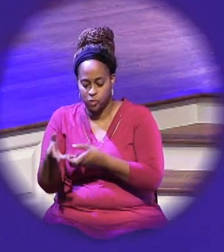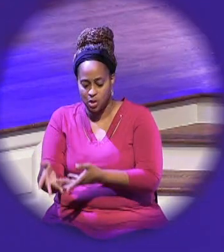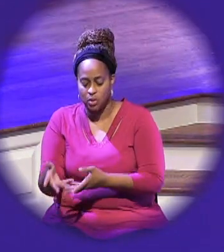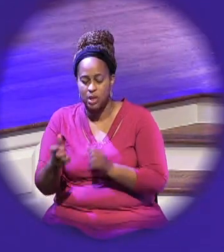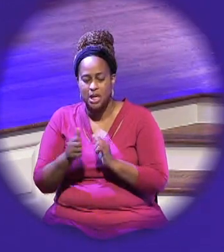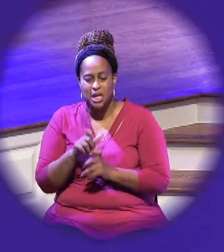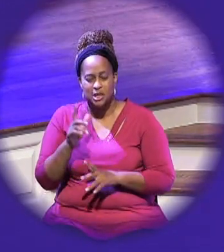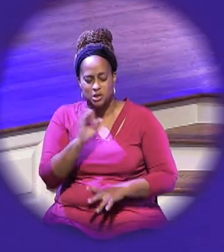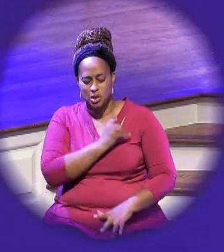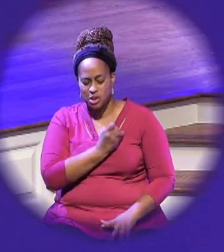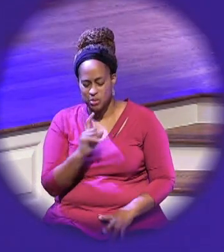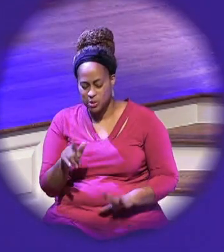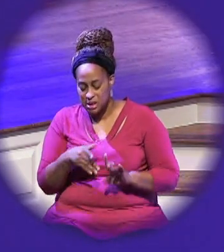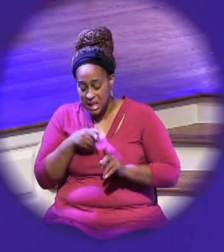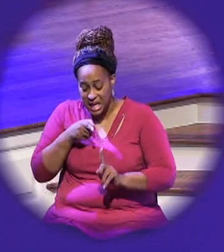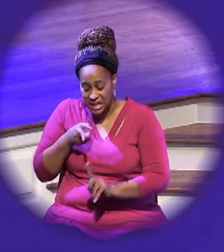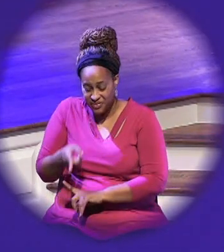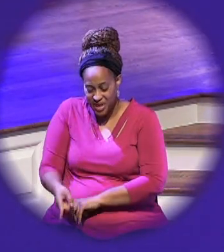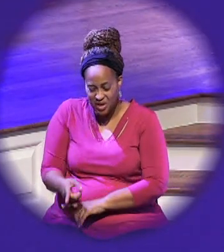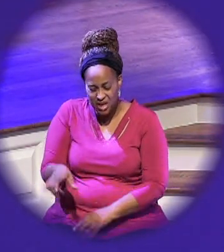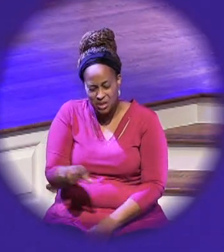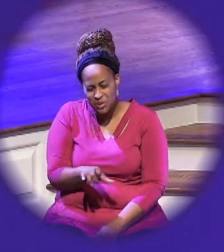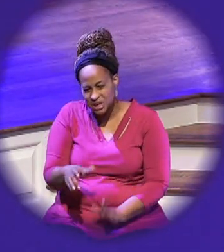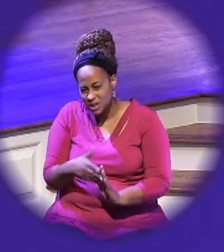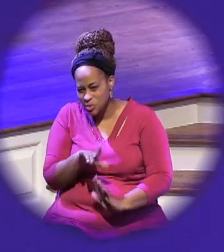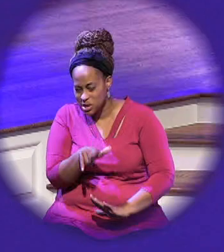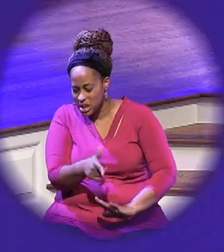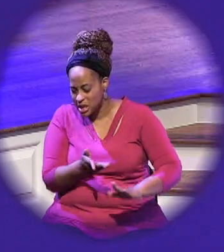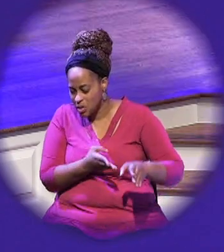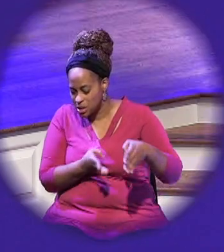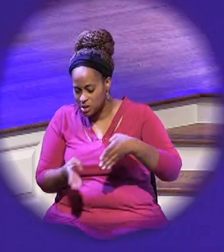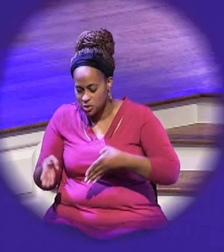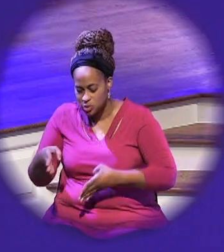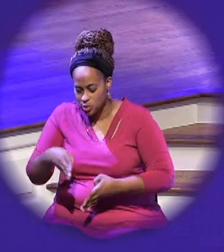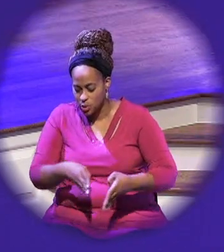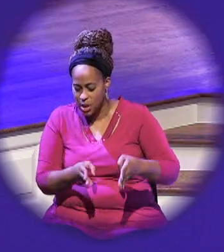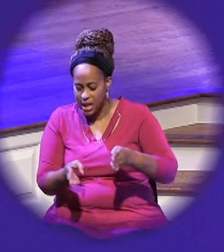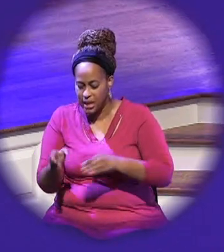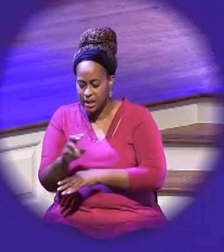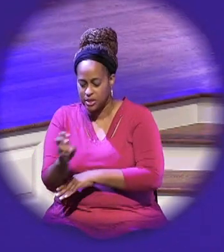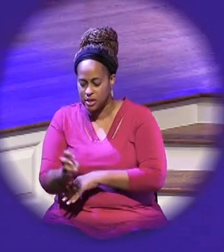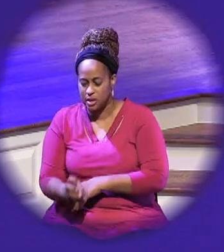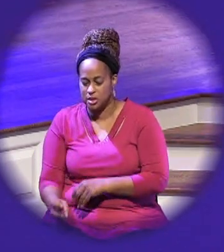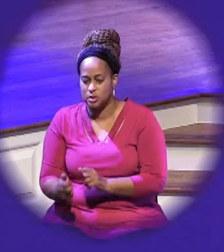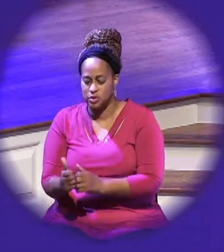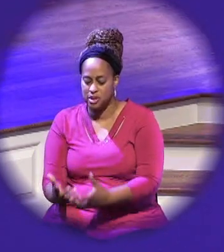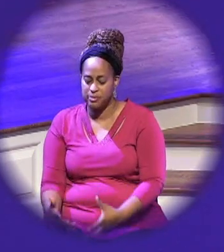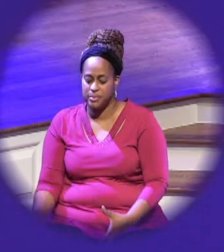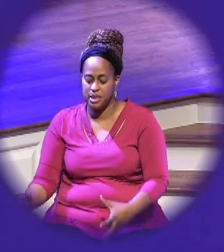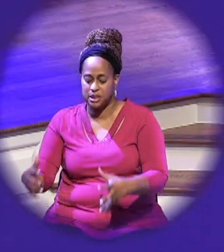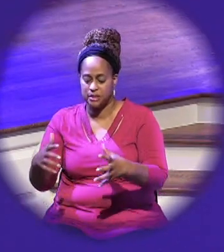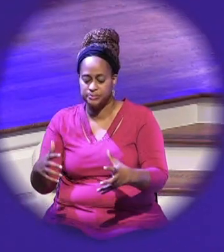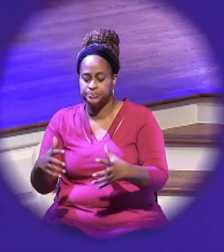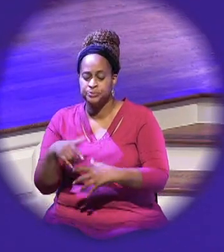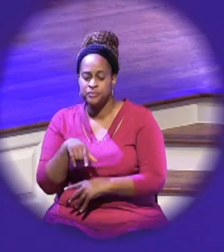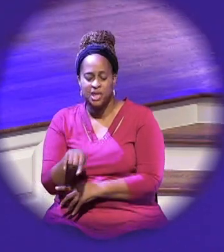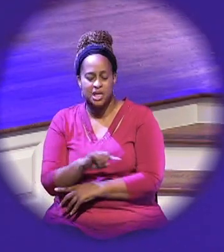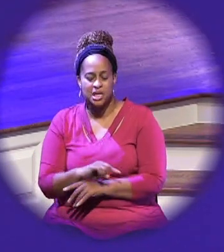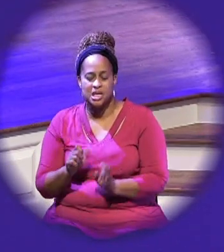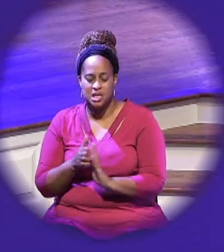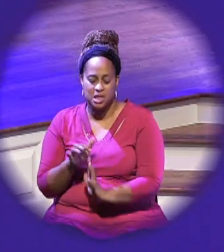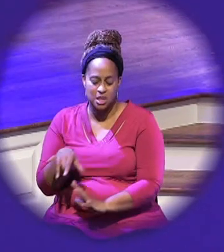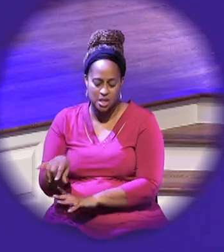was going there. It's like he was on his way to the pit, and he was